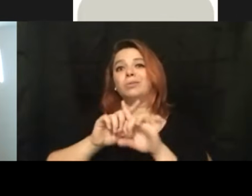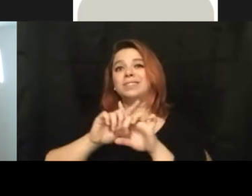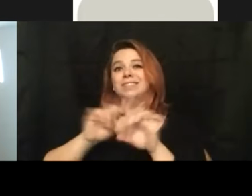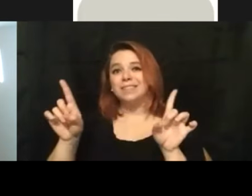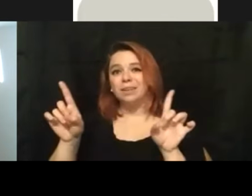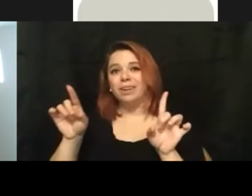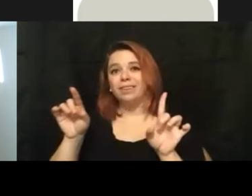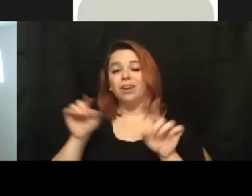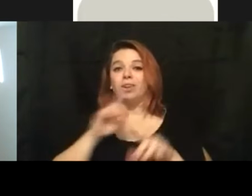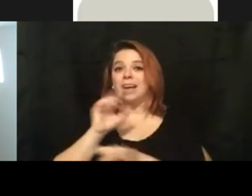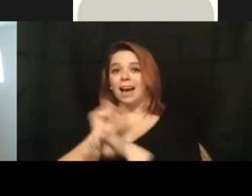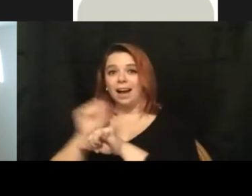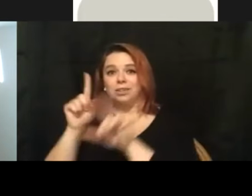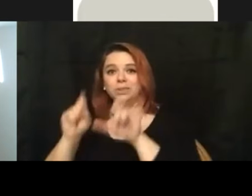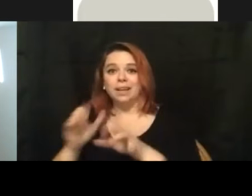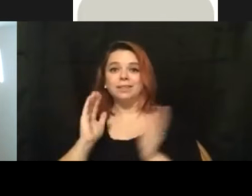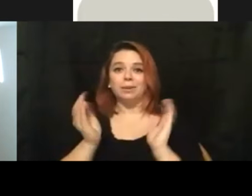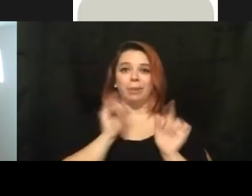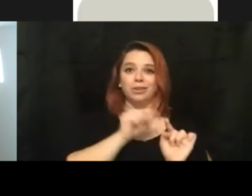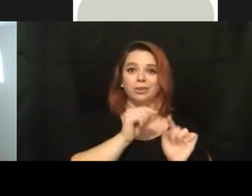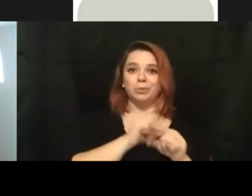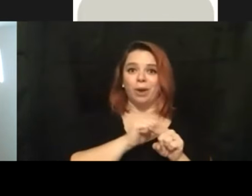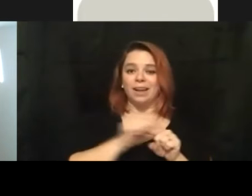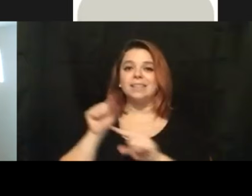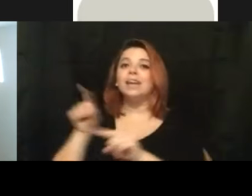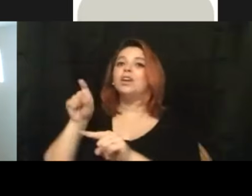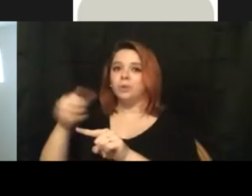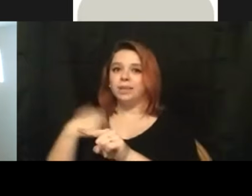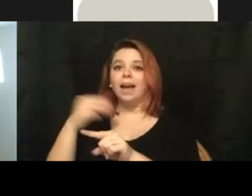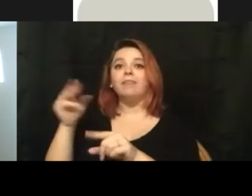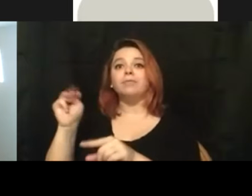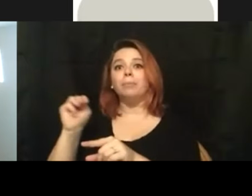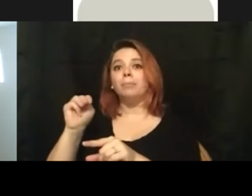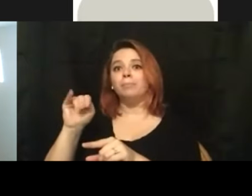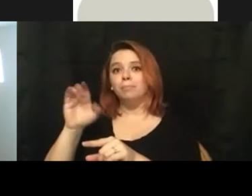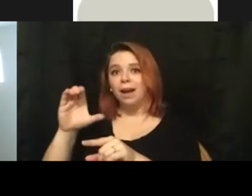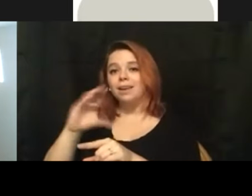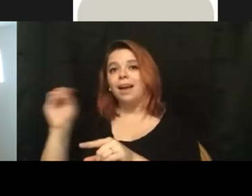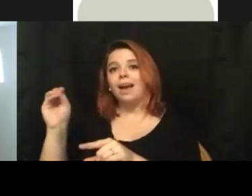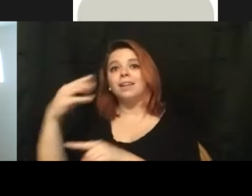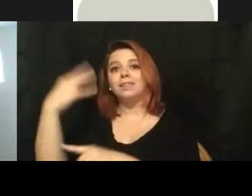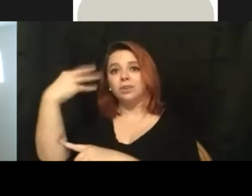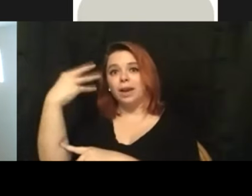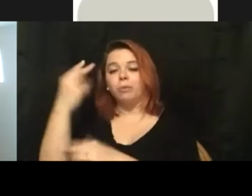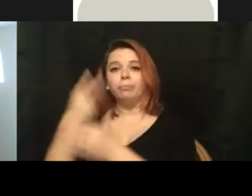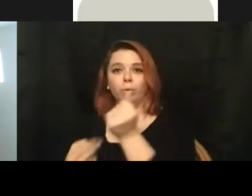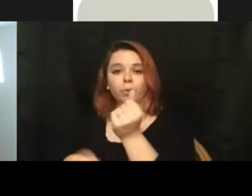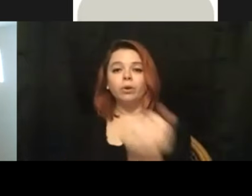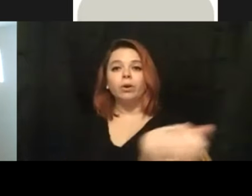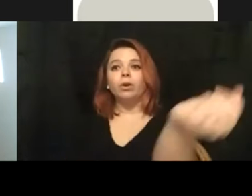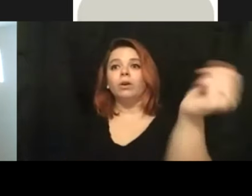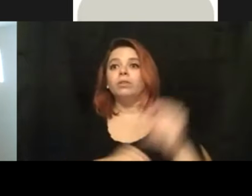you will need your microphone for this. This is the full thing, like the chemistry quiz, like the Proctorio syllabus quiz. All